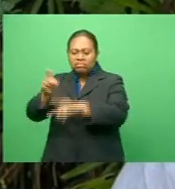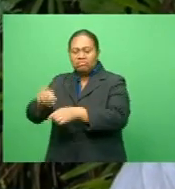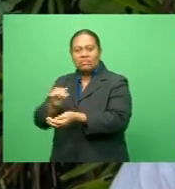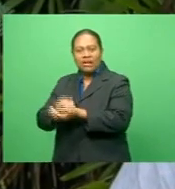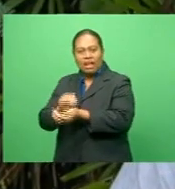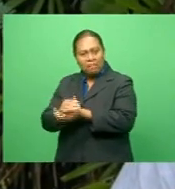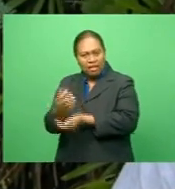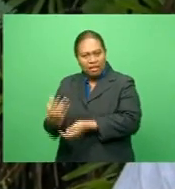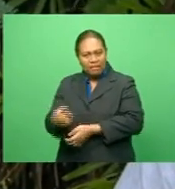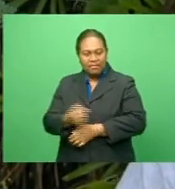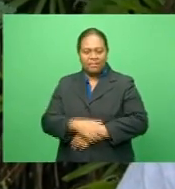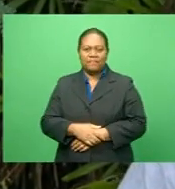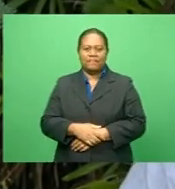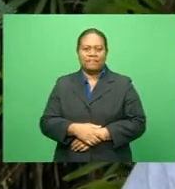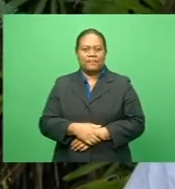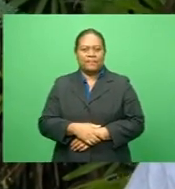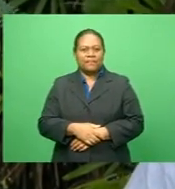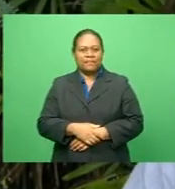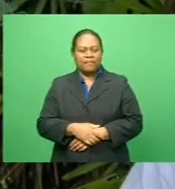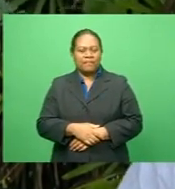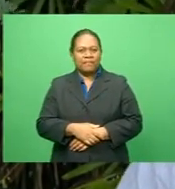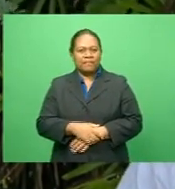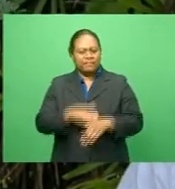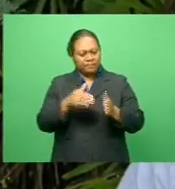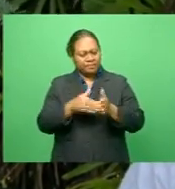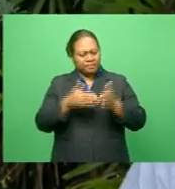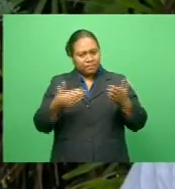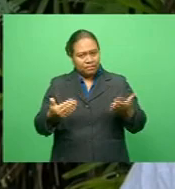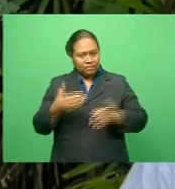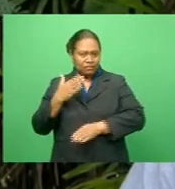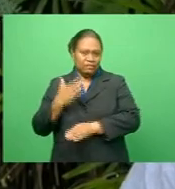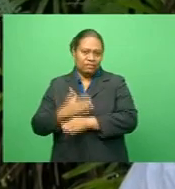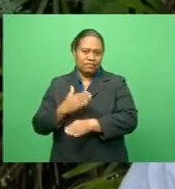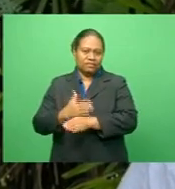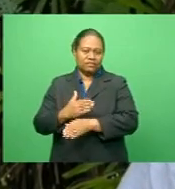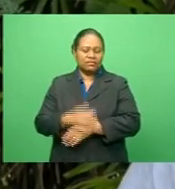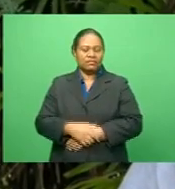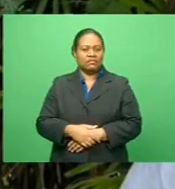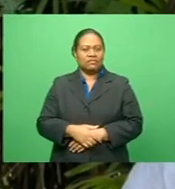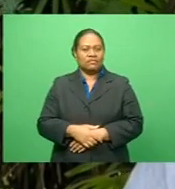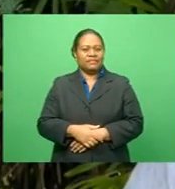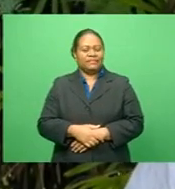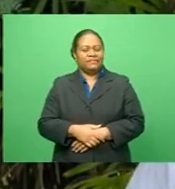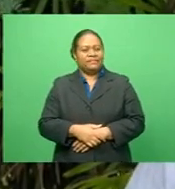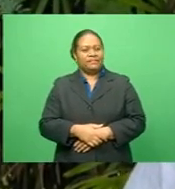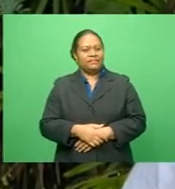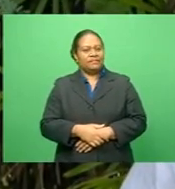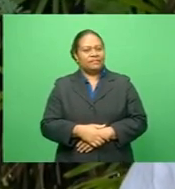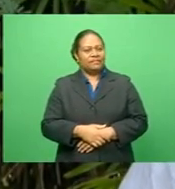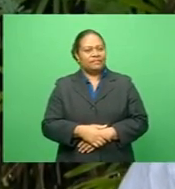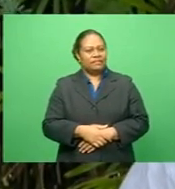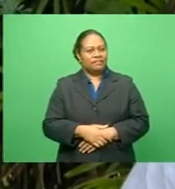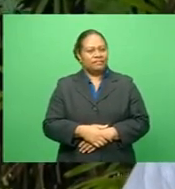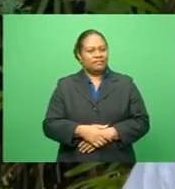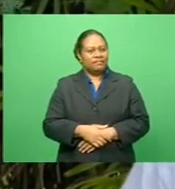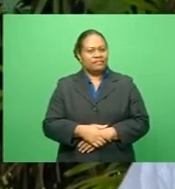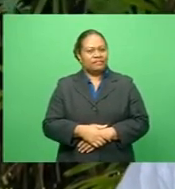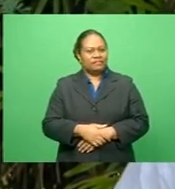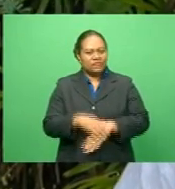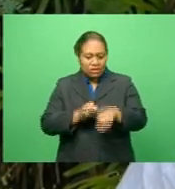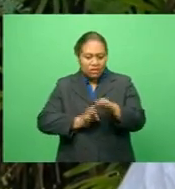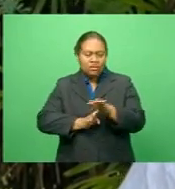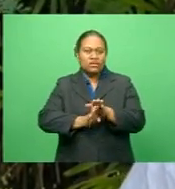in Fiji, and we are currently working on developing a